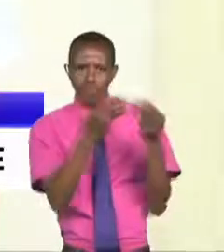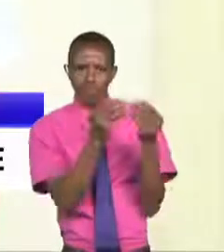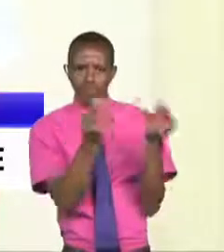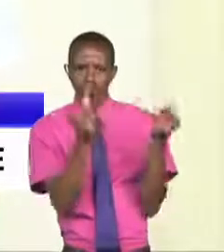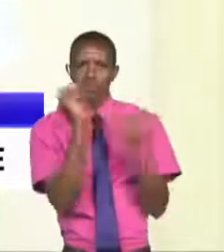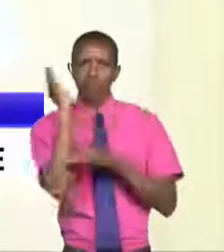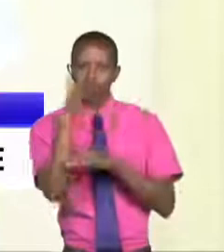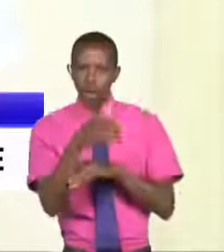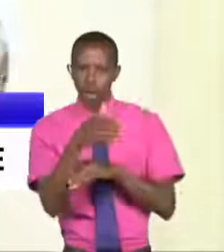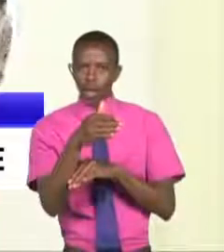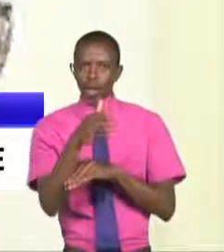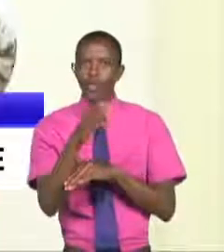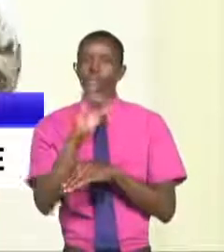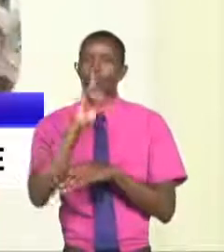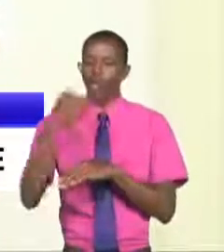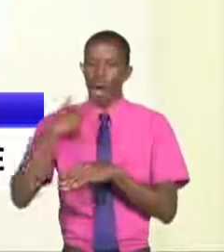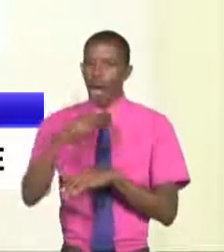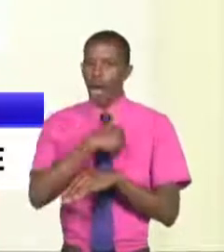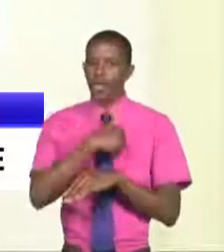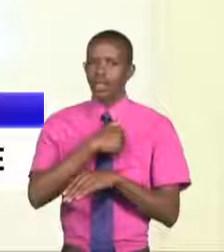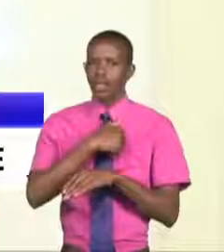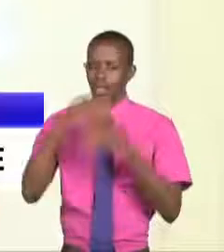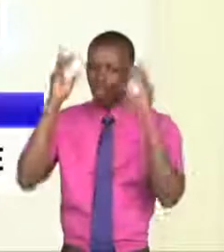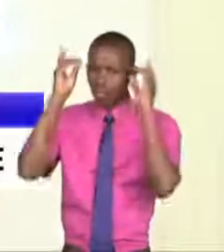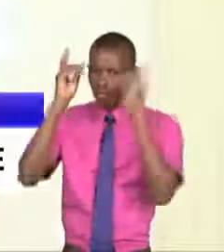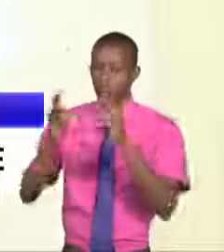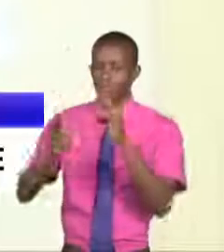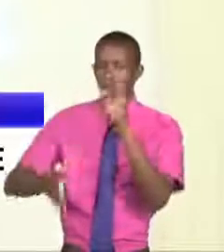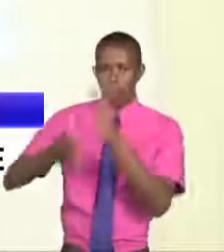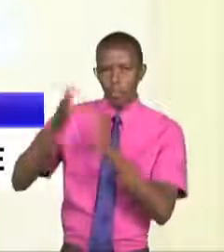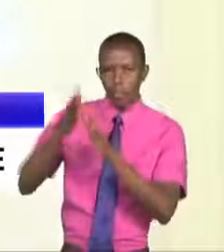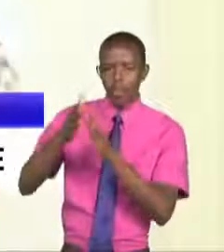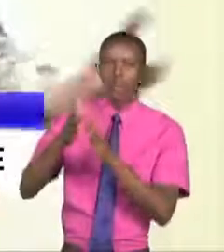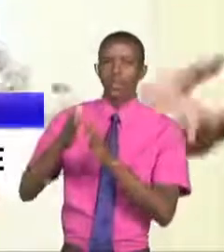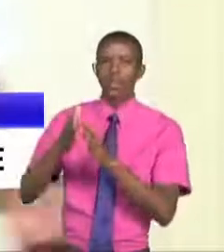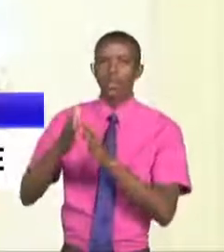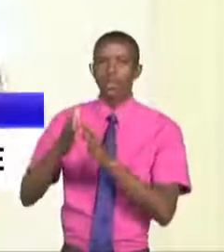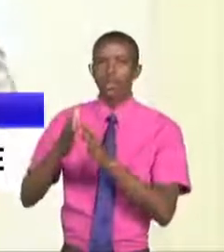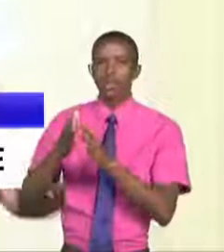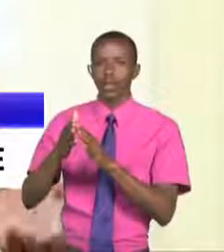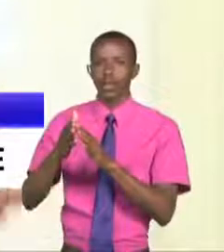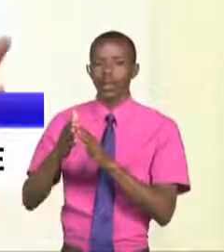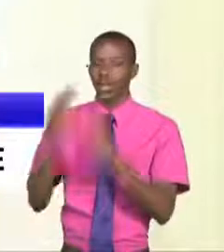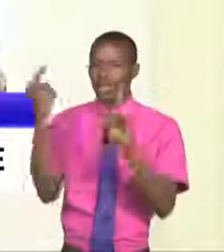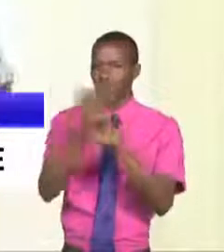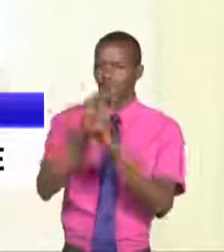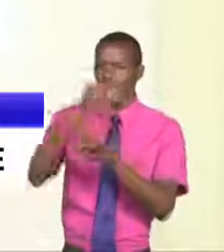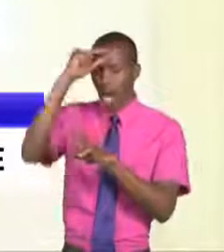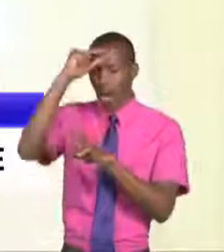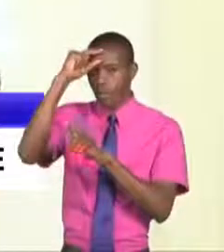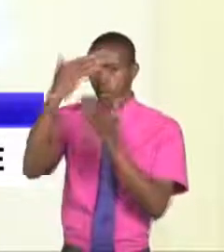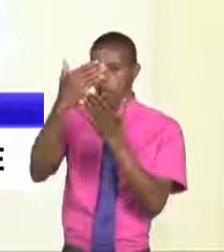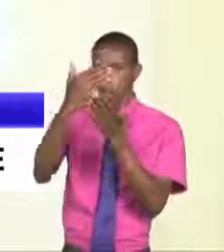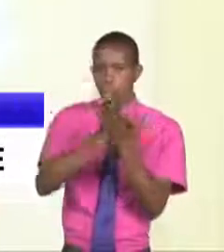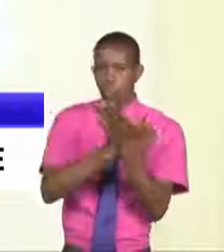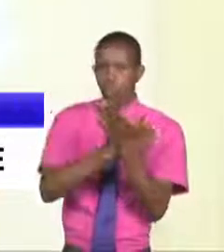particular area, to ensure that we fast track and take the decisions much faster, much quicker, in order for the various government programs to be able